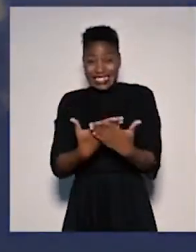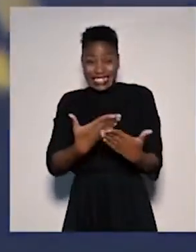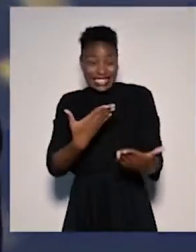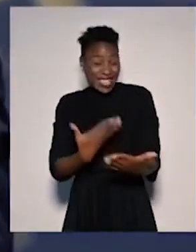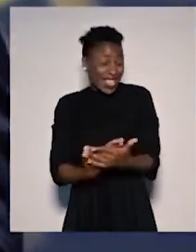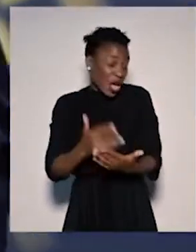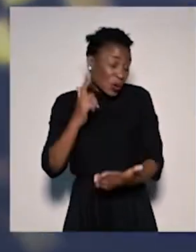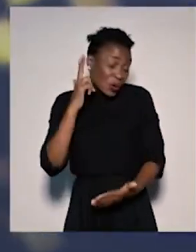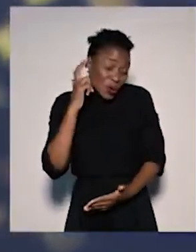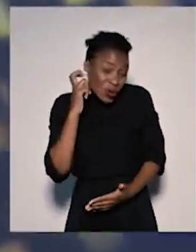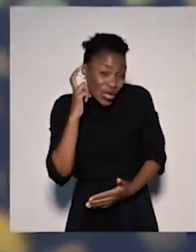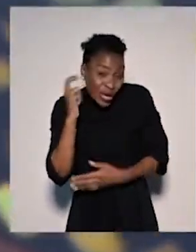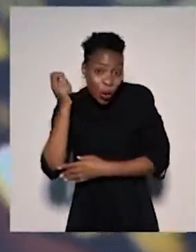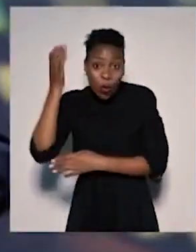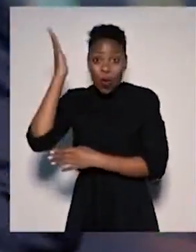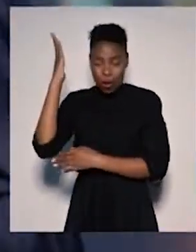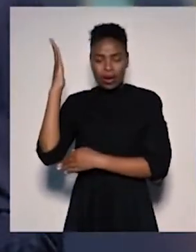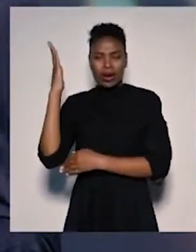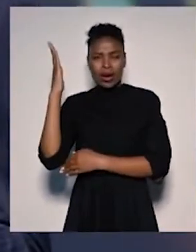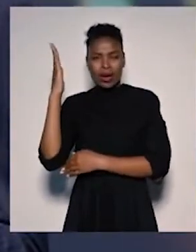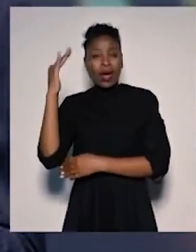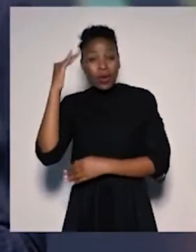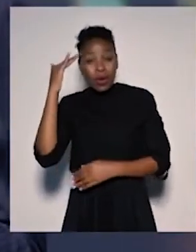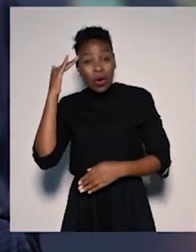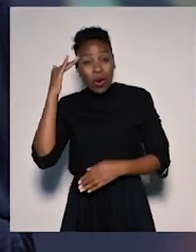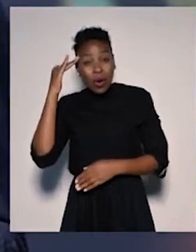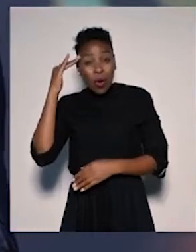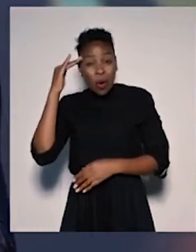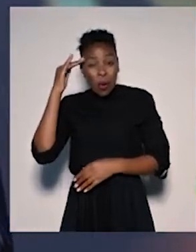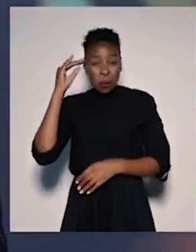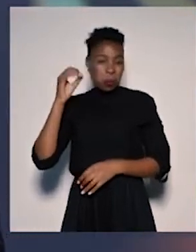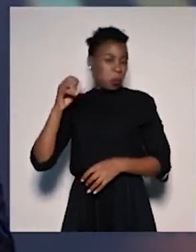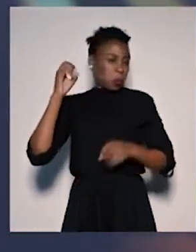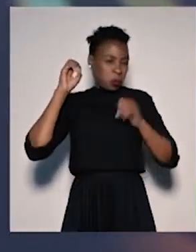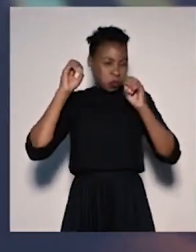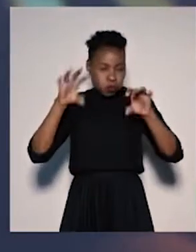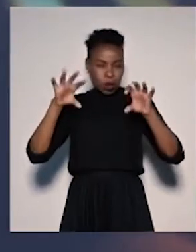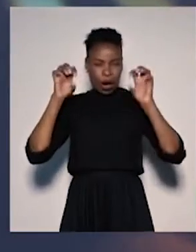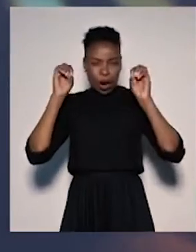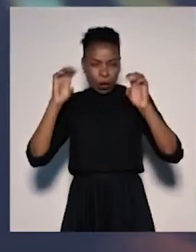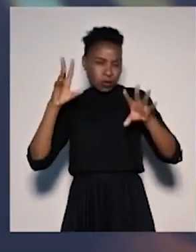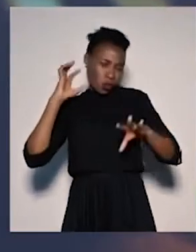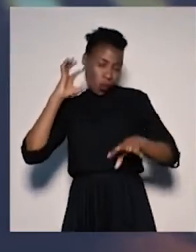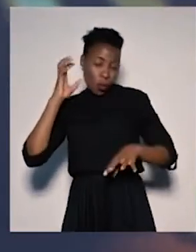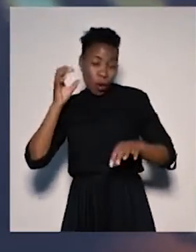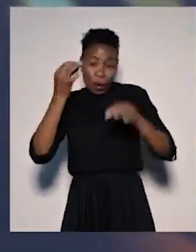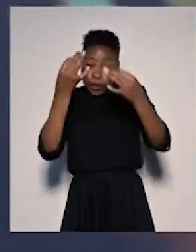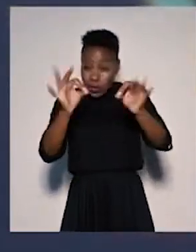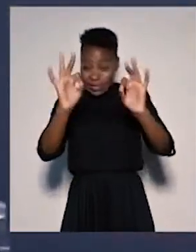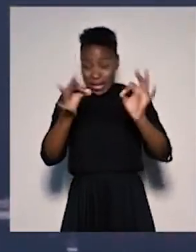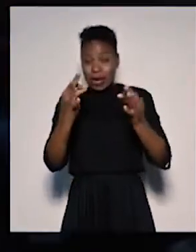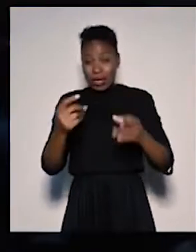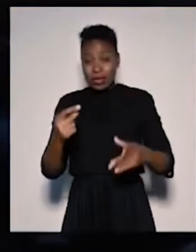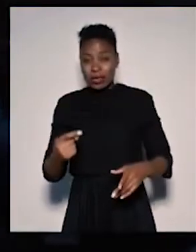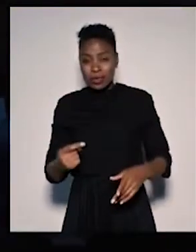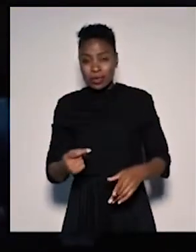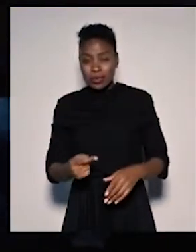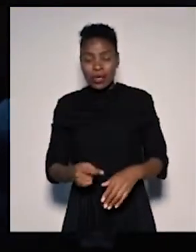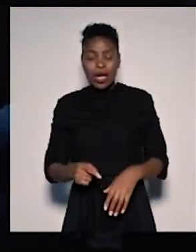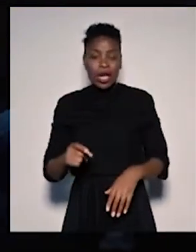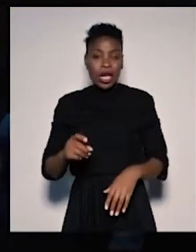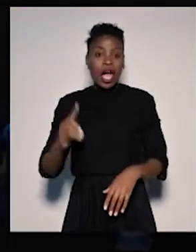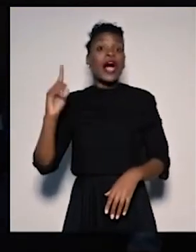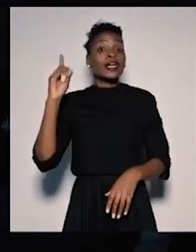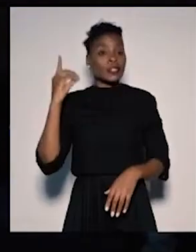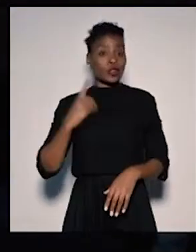God, you know why, Barcelona, they don't want loud music? Do you know why? I once heard a doctor,